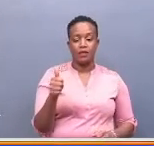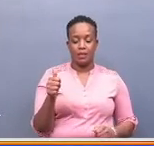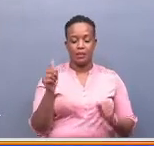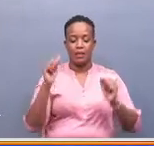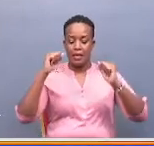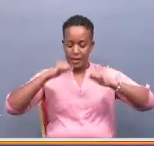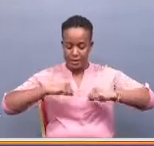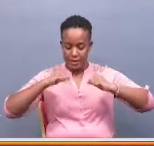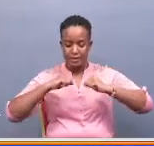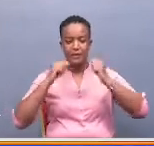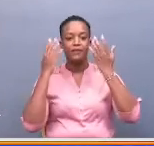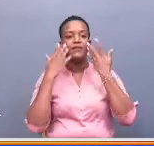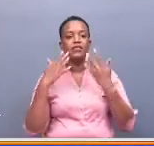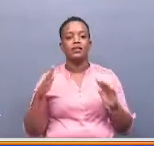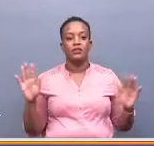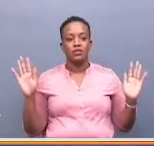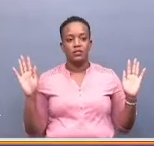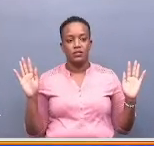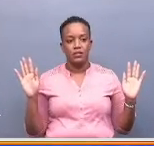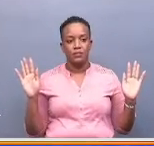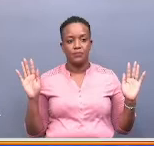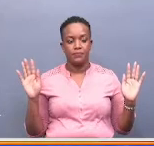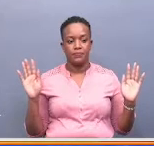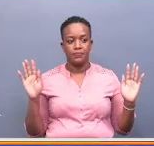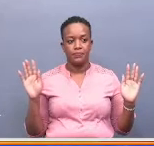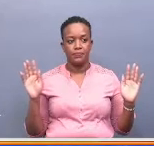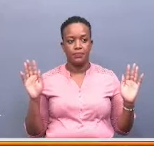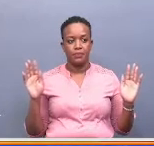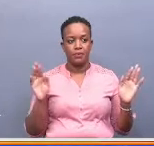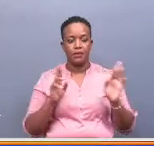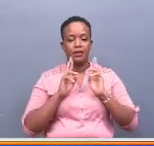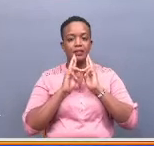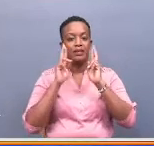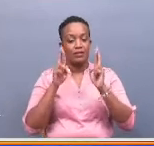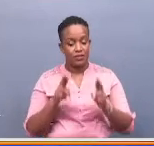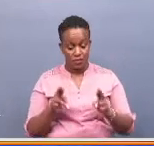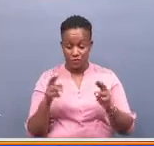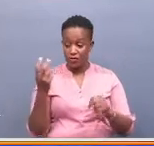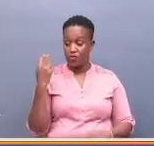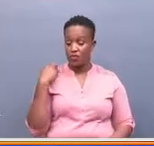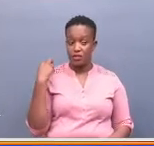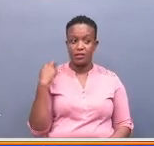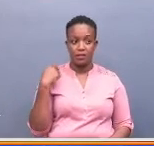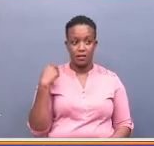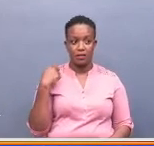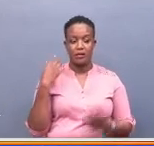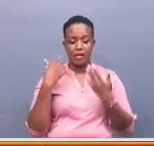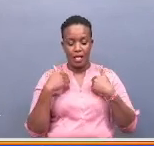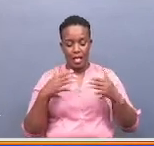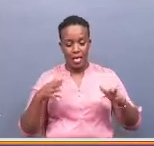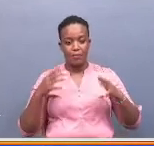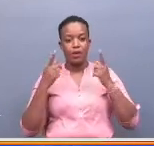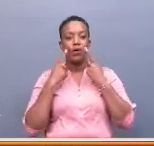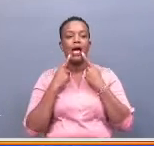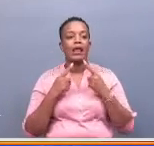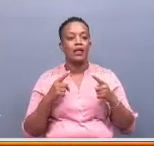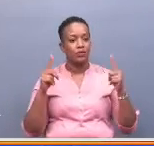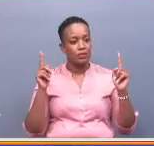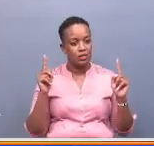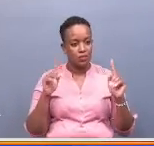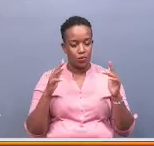na wakakubaliana. So, the results of that consultation, I'm happy to announce, ni